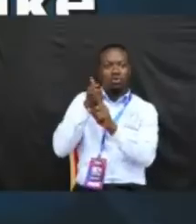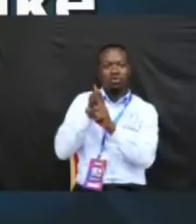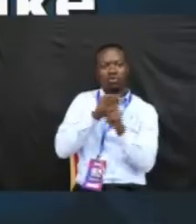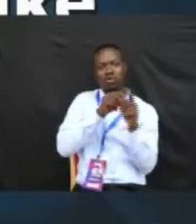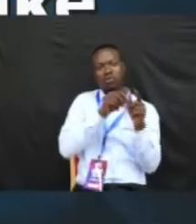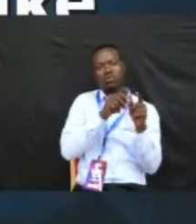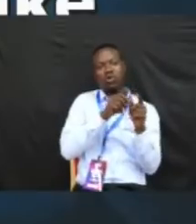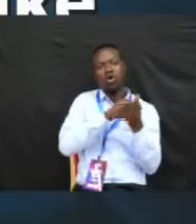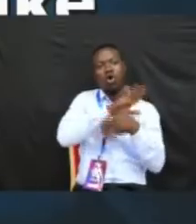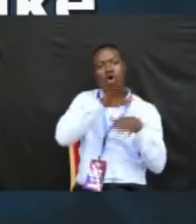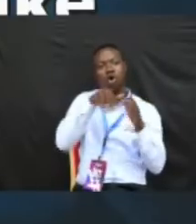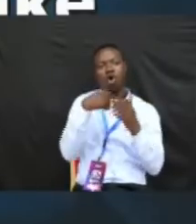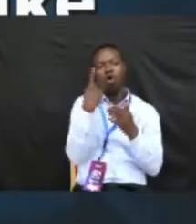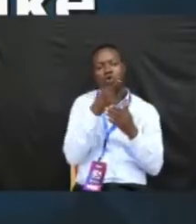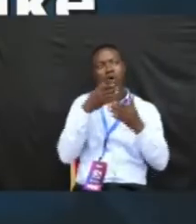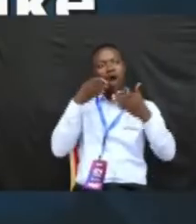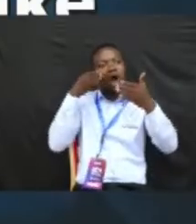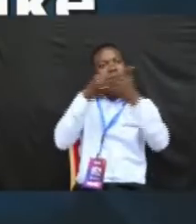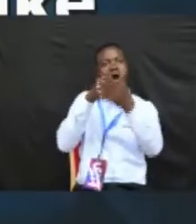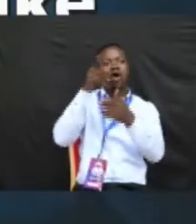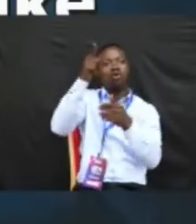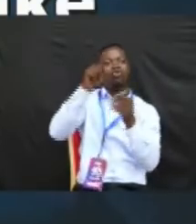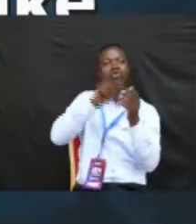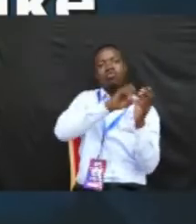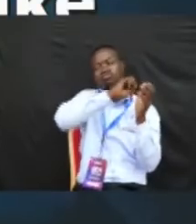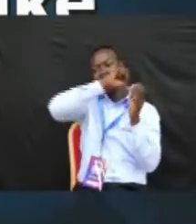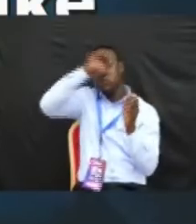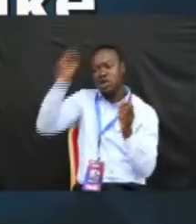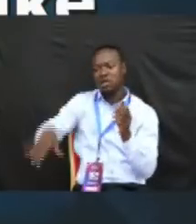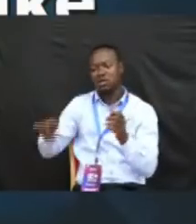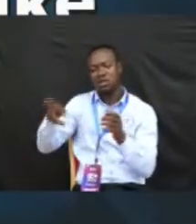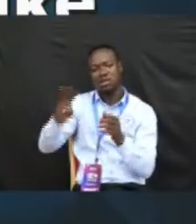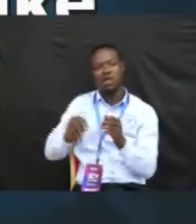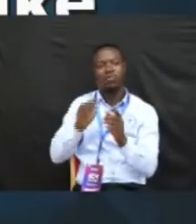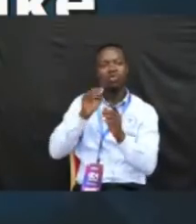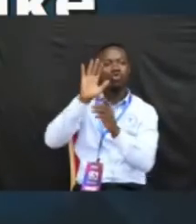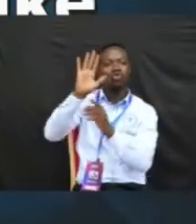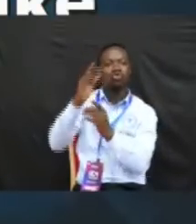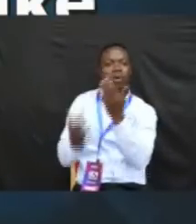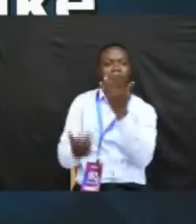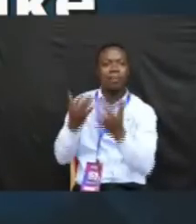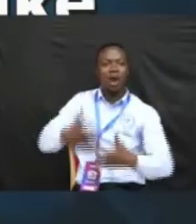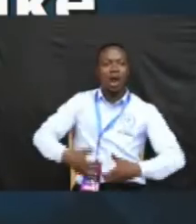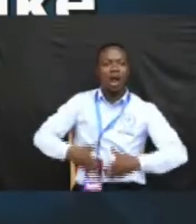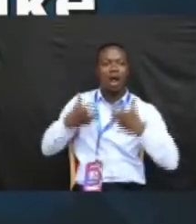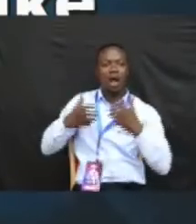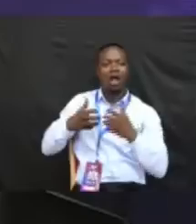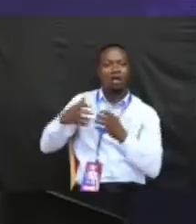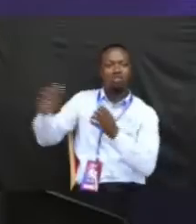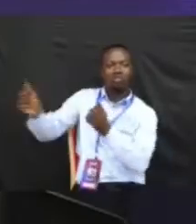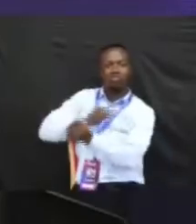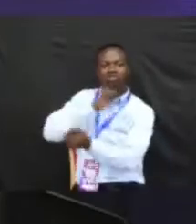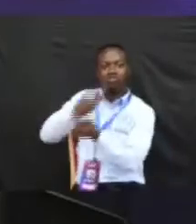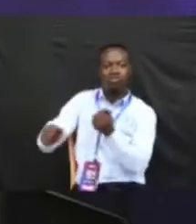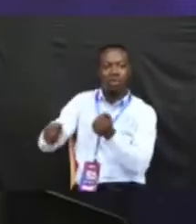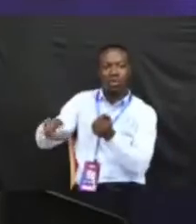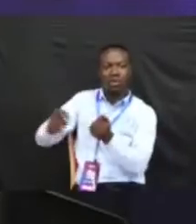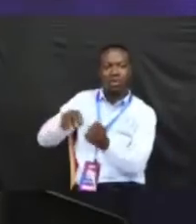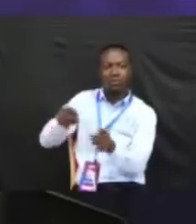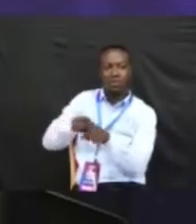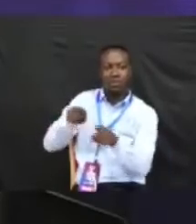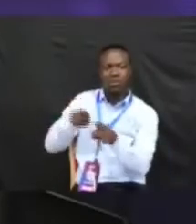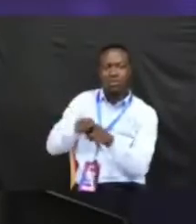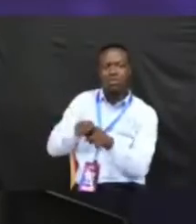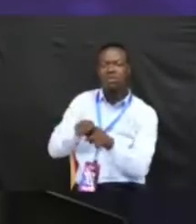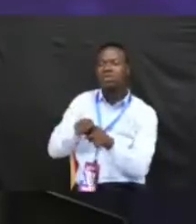down those who opposed you. You unleashed your burning anger. It consumed them like